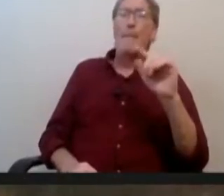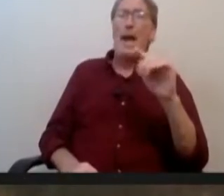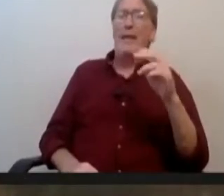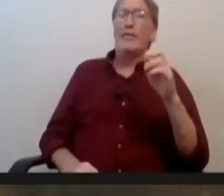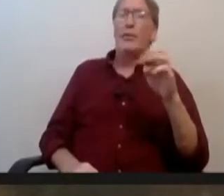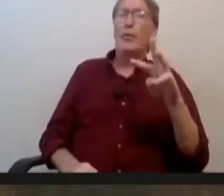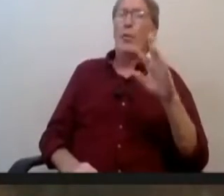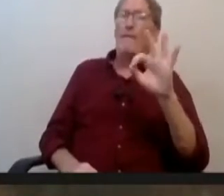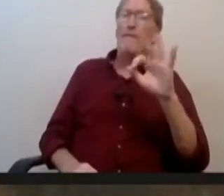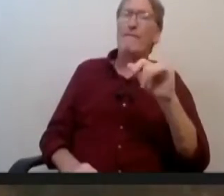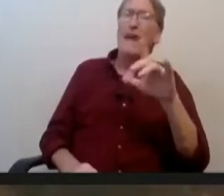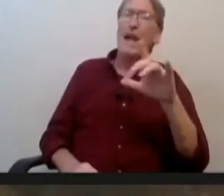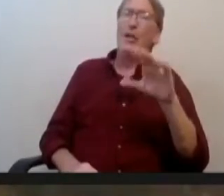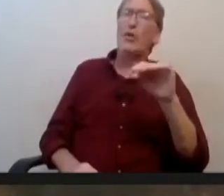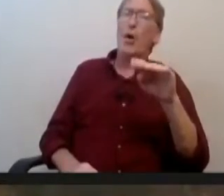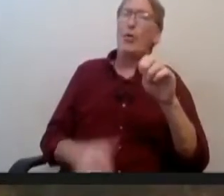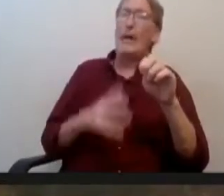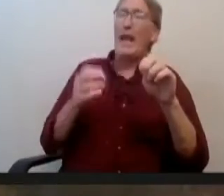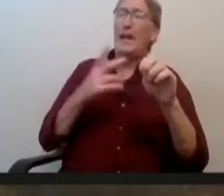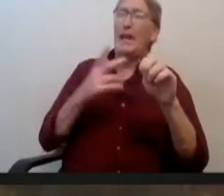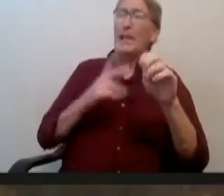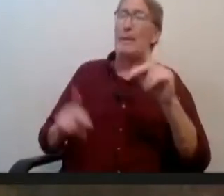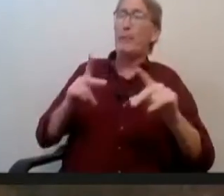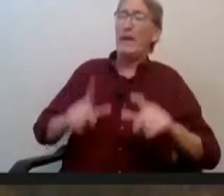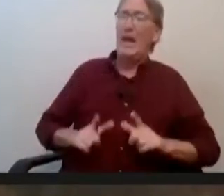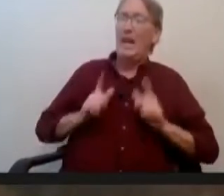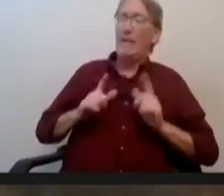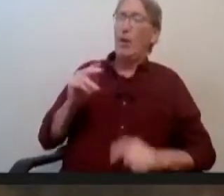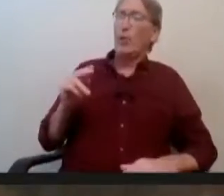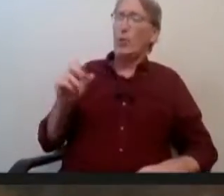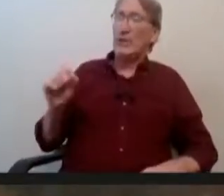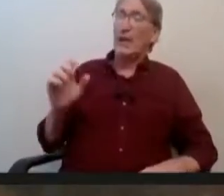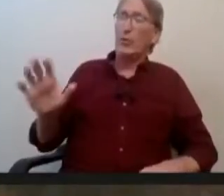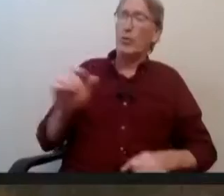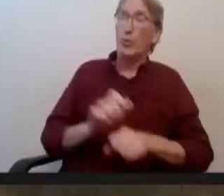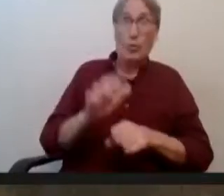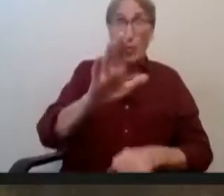well, Yeah, absolutely. and your work, and also Sure.